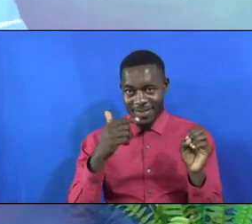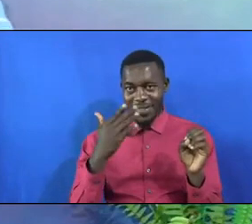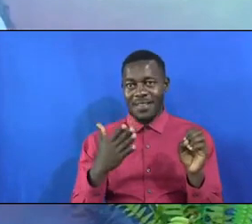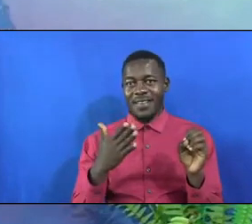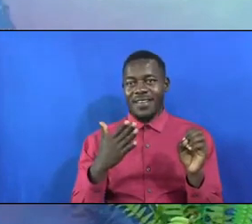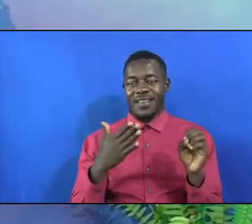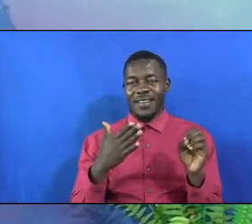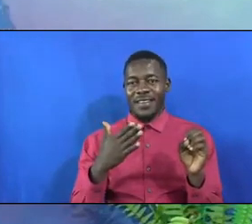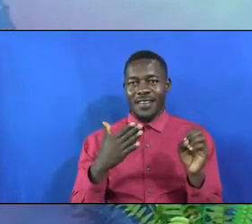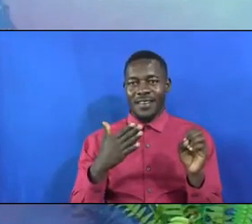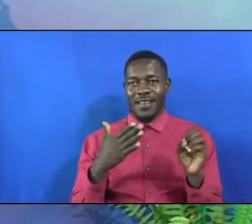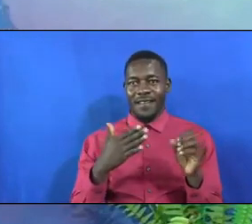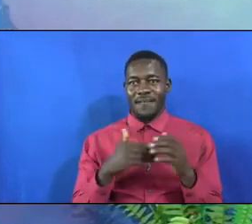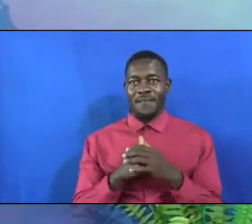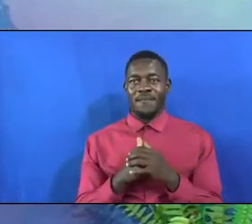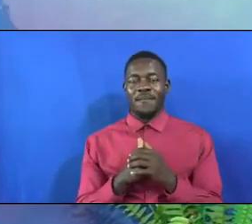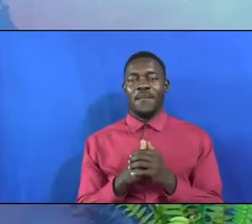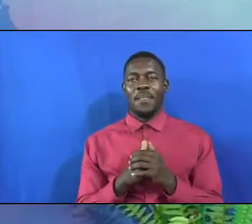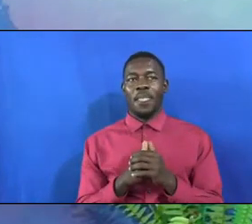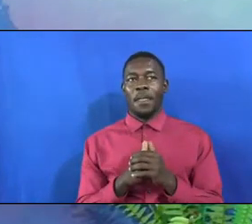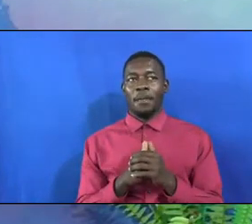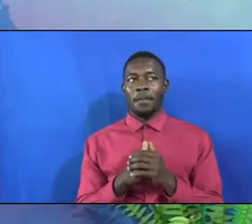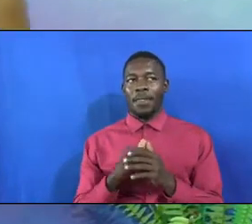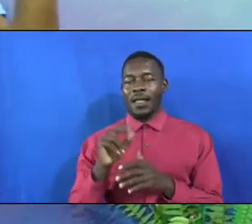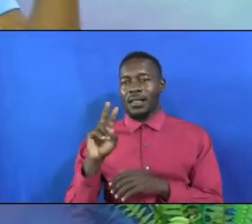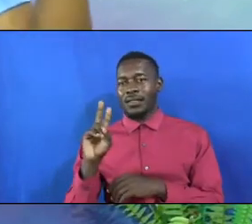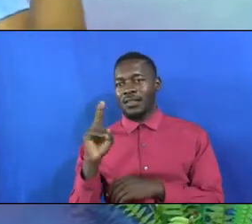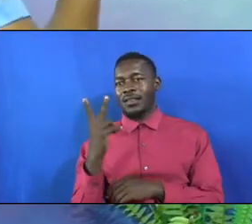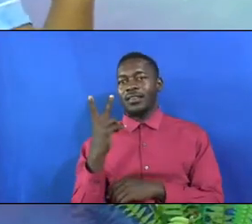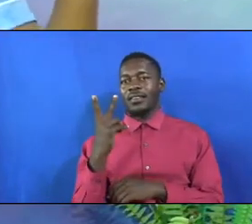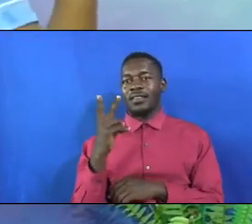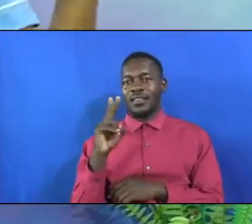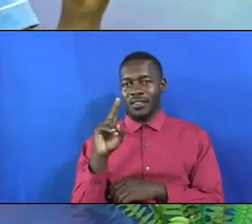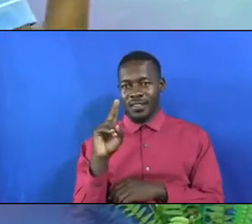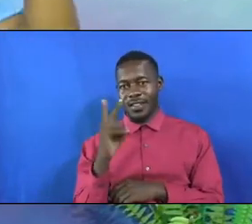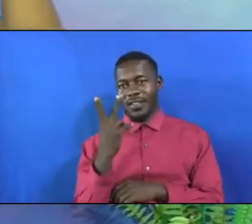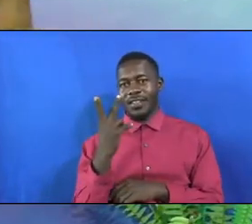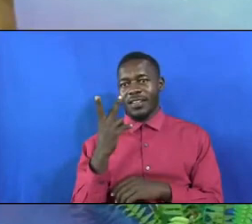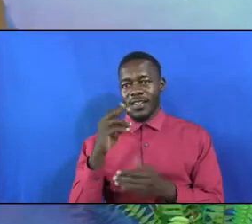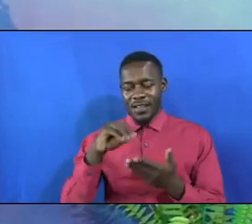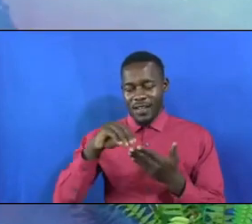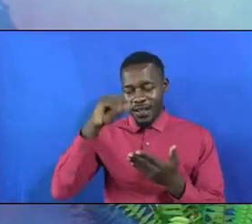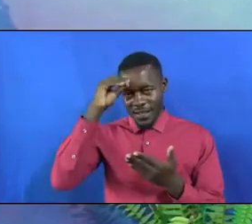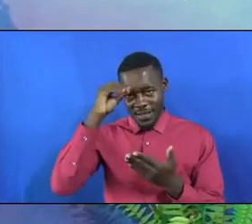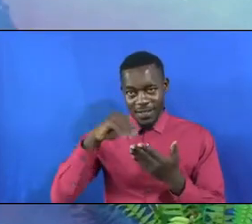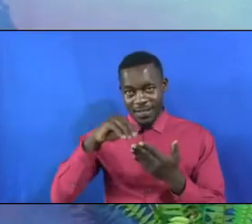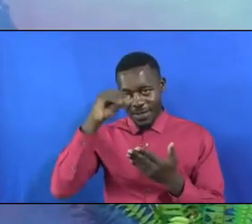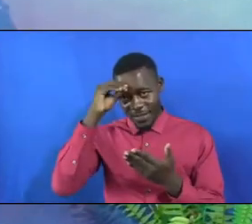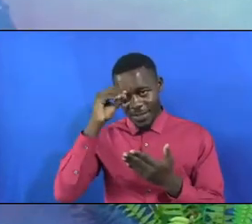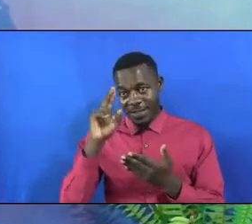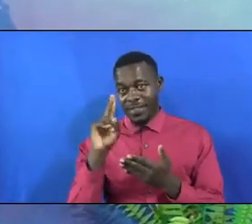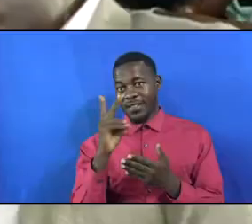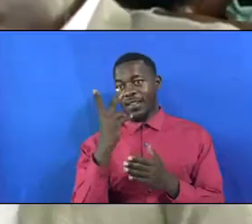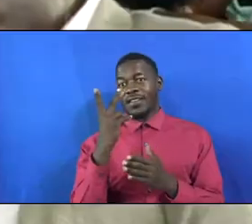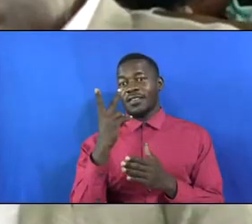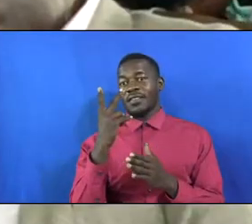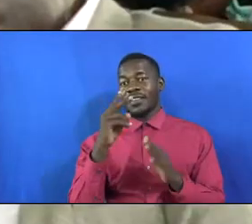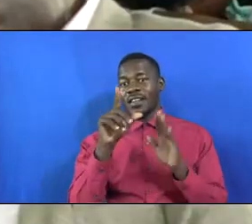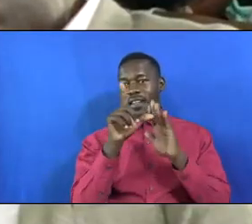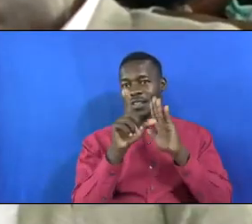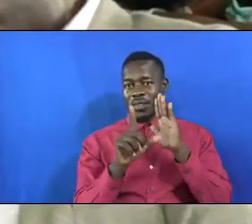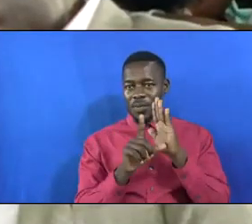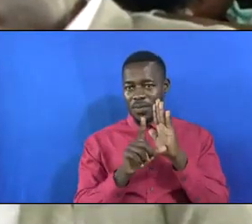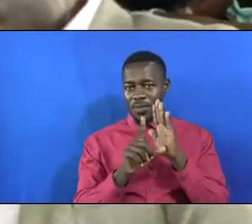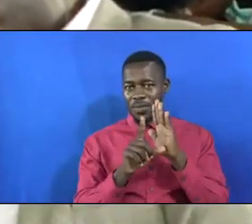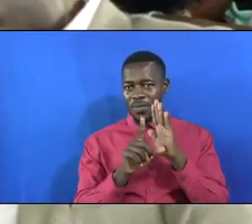need to be really measured and weighed. The second lesson that I want us to learn from this story is